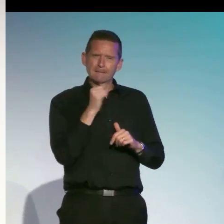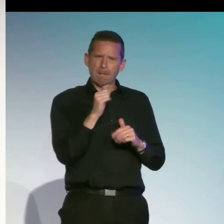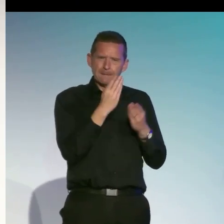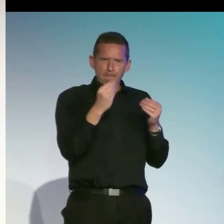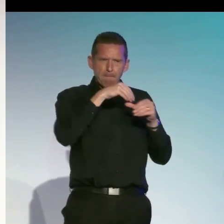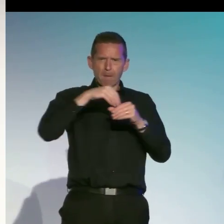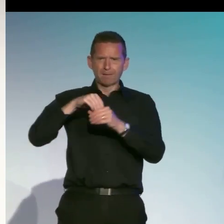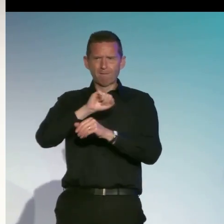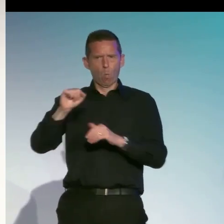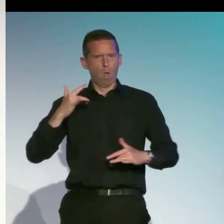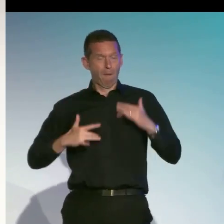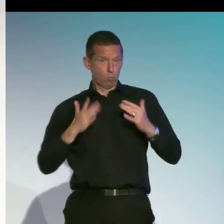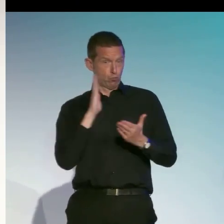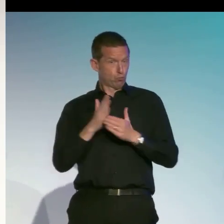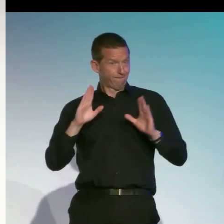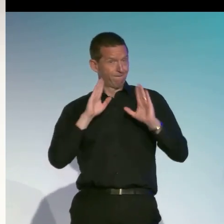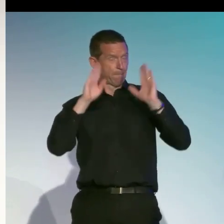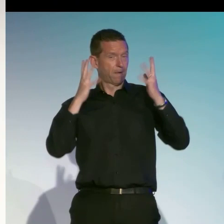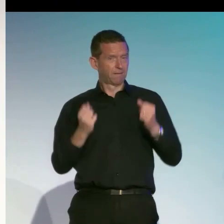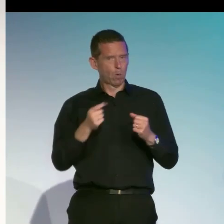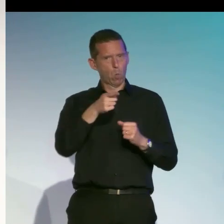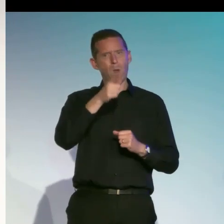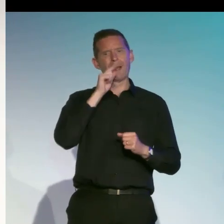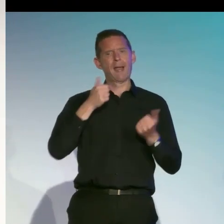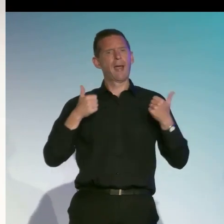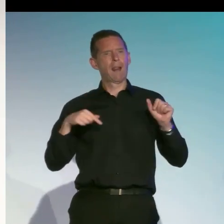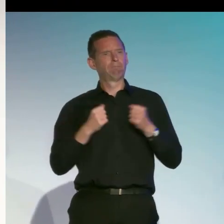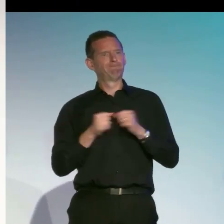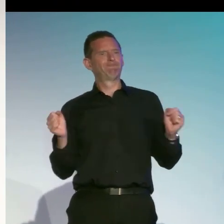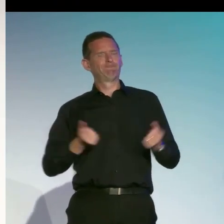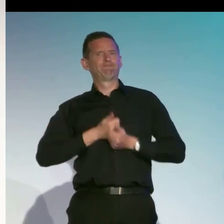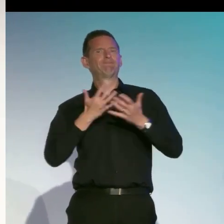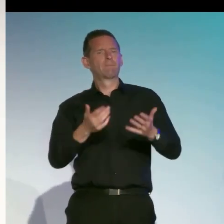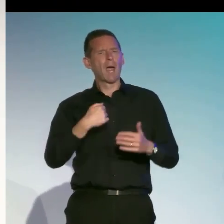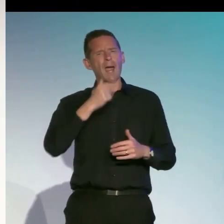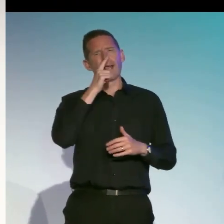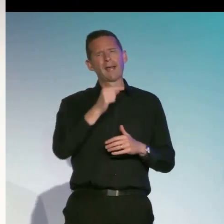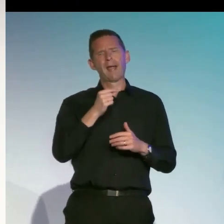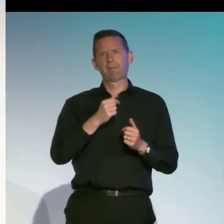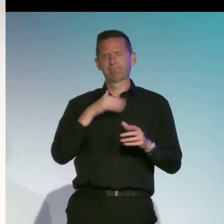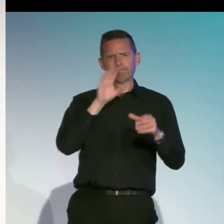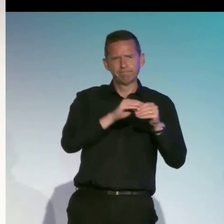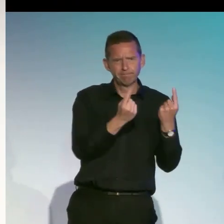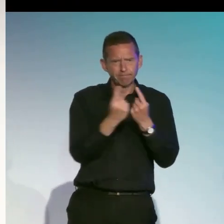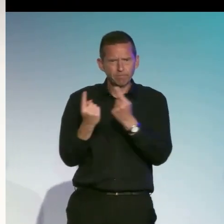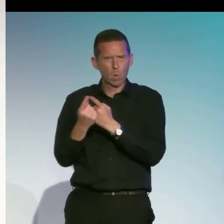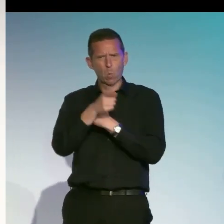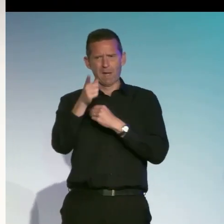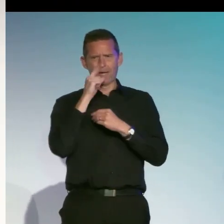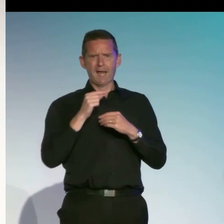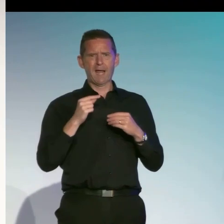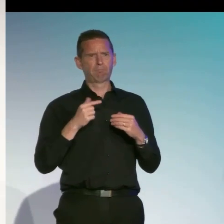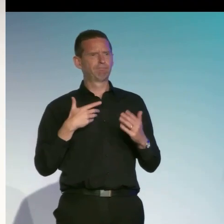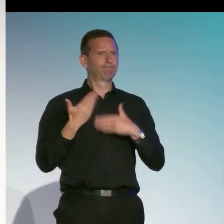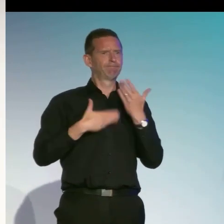your life that are fabulous, that you are able to express certain things, you are able to engage in certain things, you're able to organize your